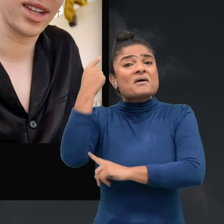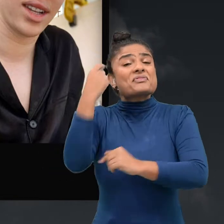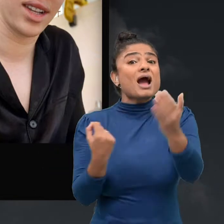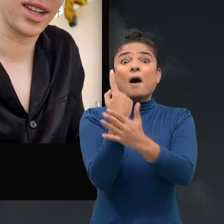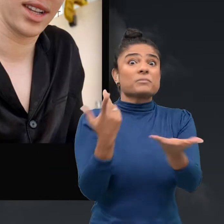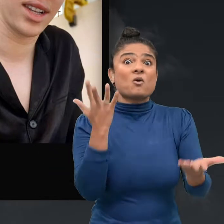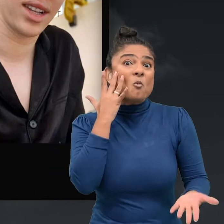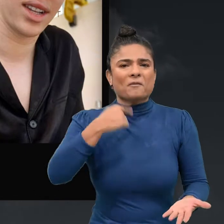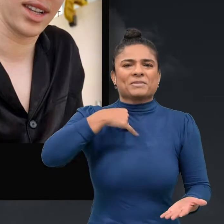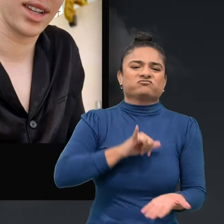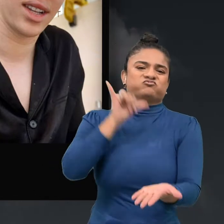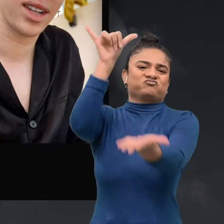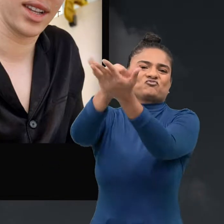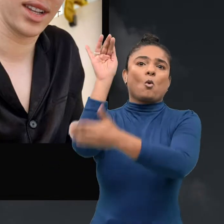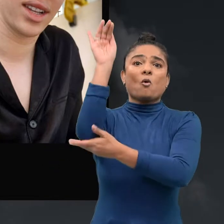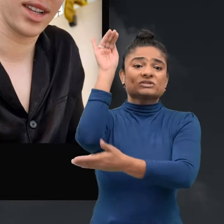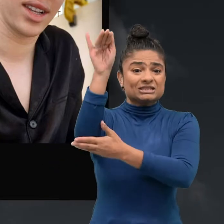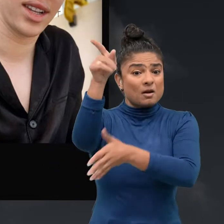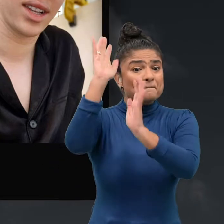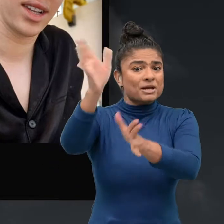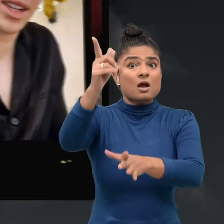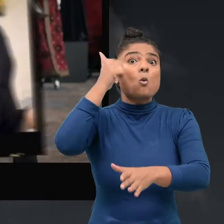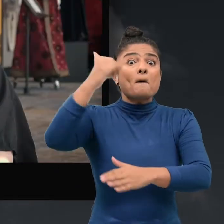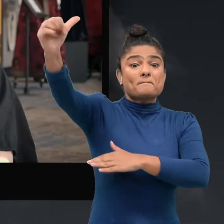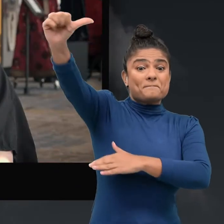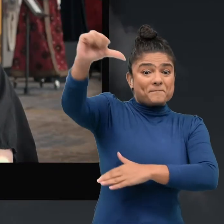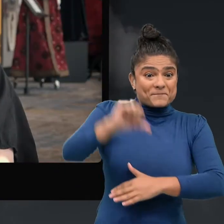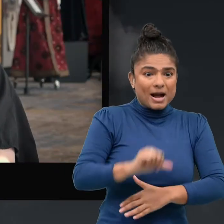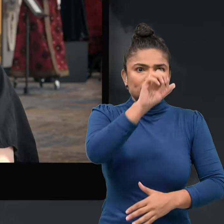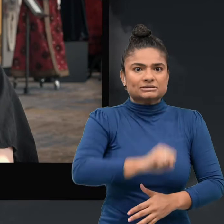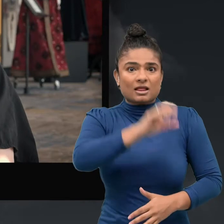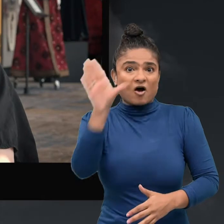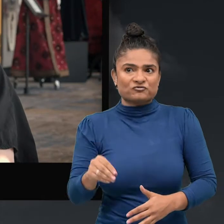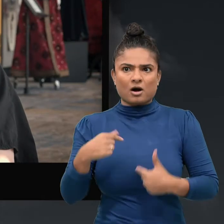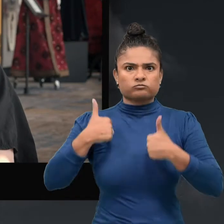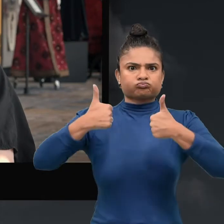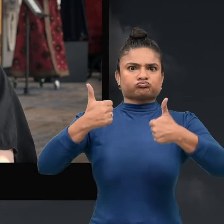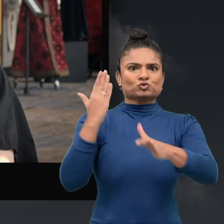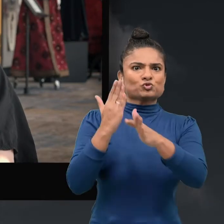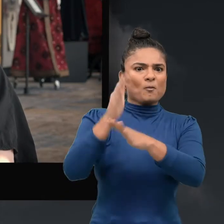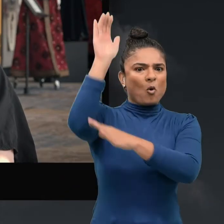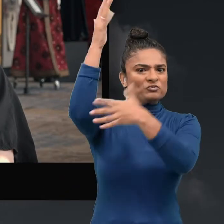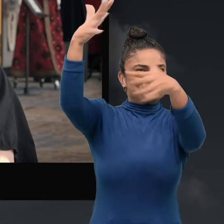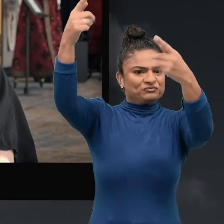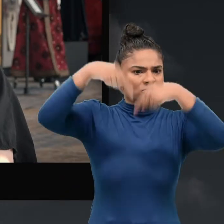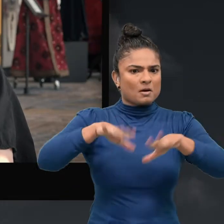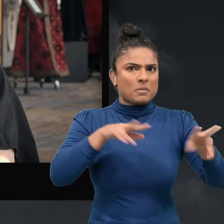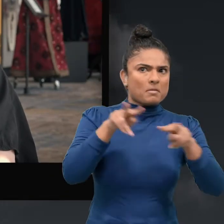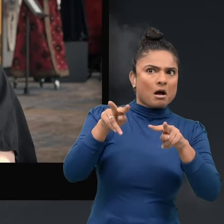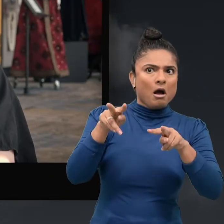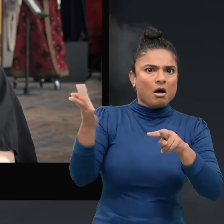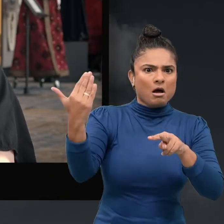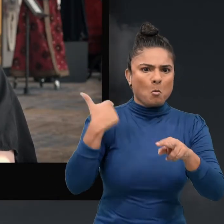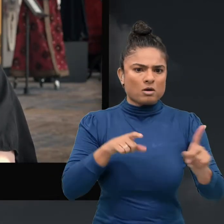think that only happened once I started traveling abroad. It wasn't only when I came back from doing big jobs abroad overseas that I